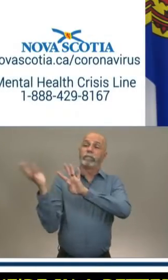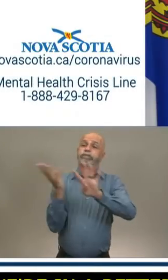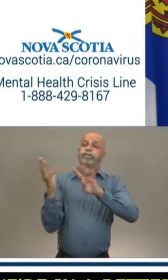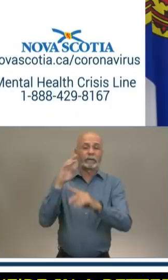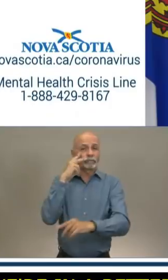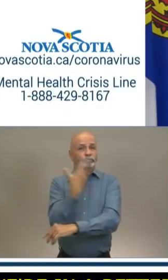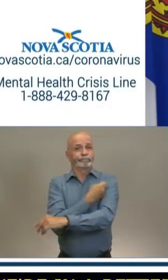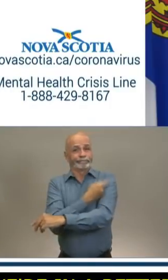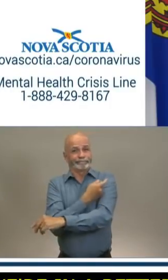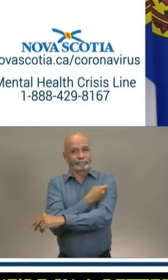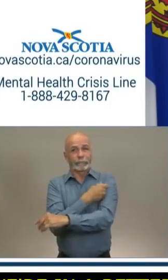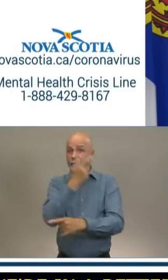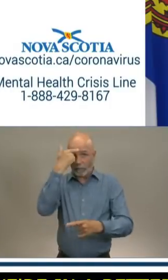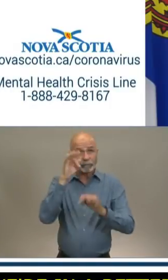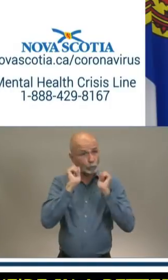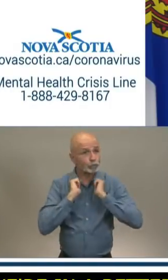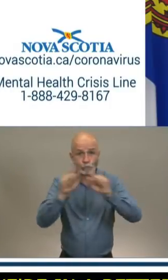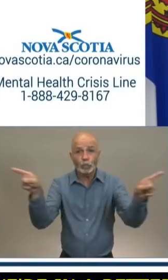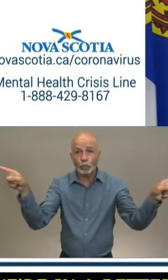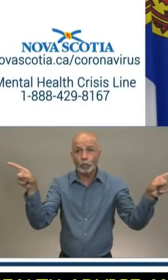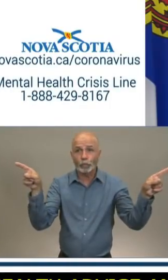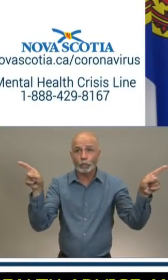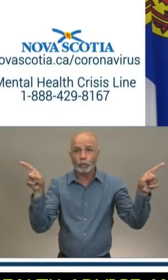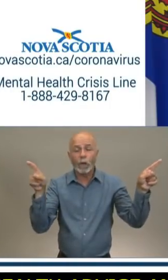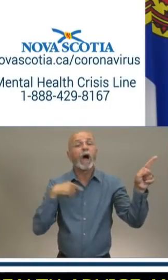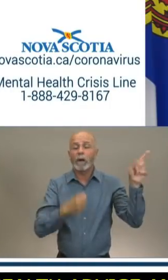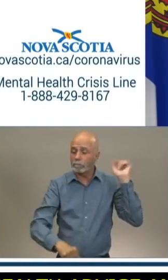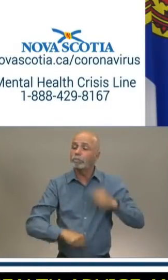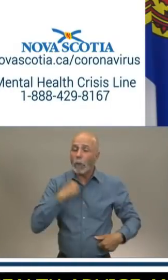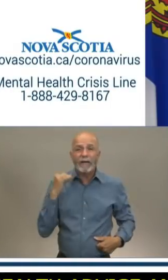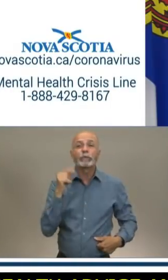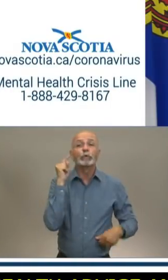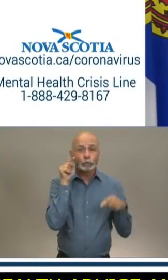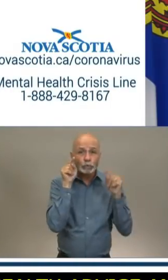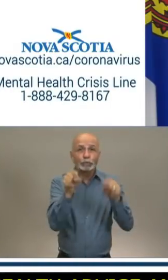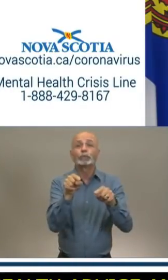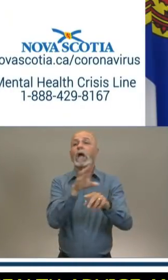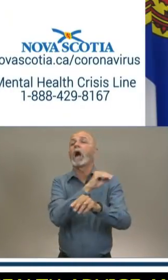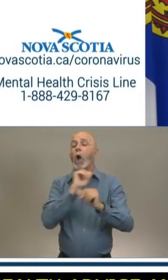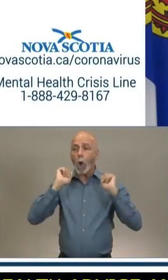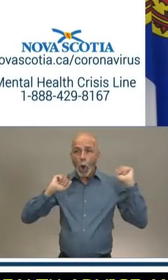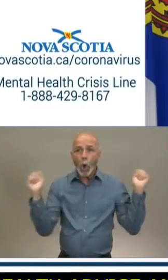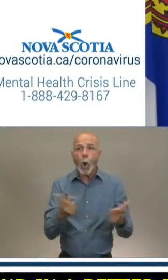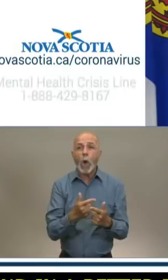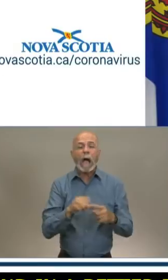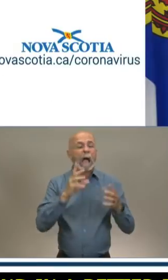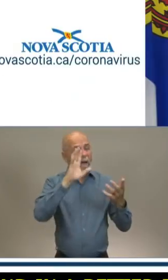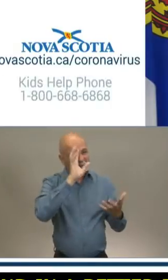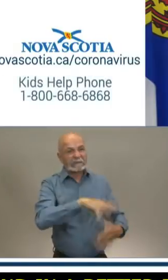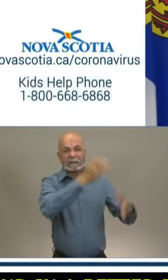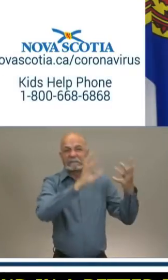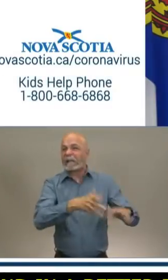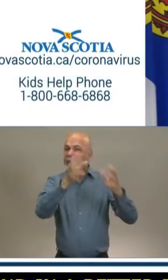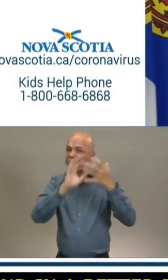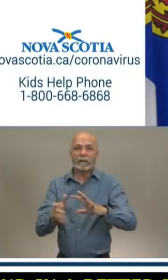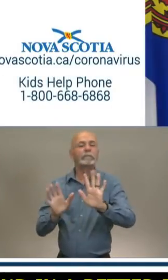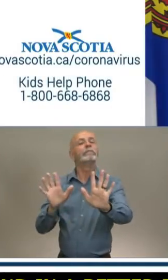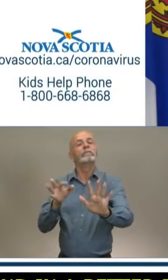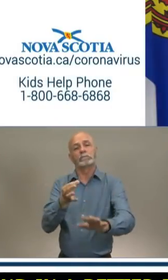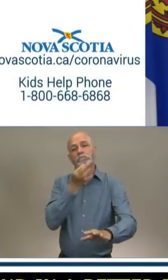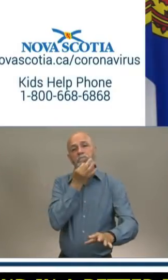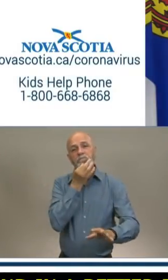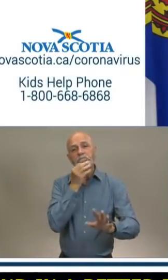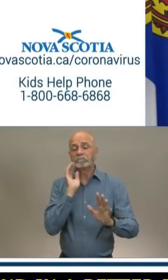you. I'm so proud of this province. When things got bad, you got to work. You continued to follow public health